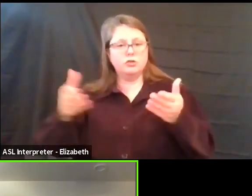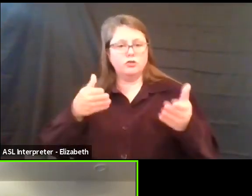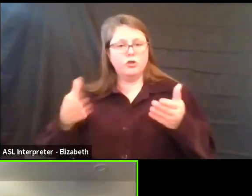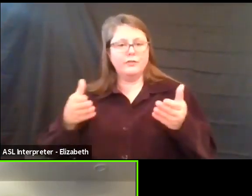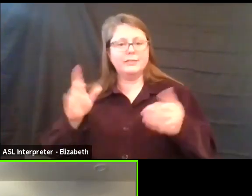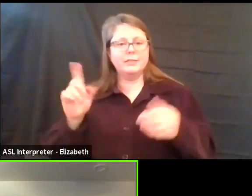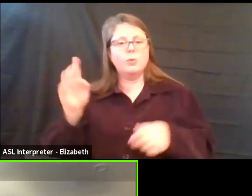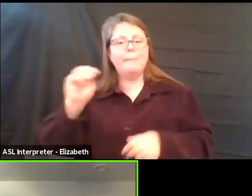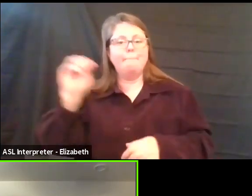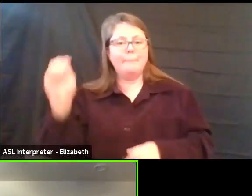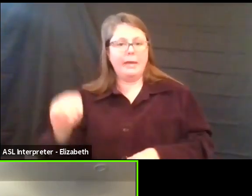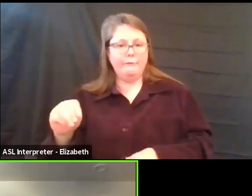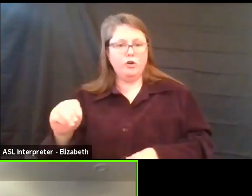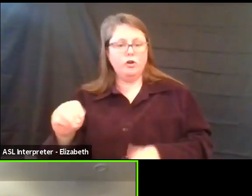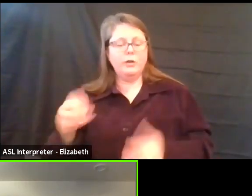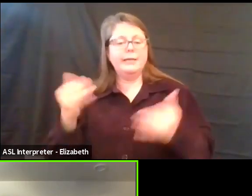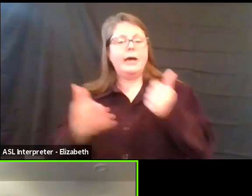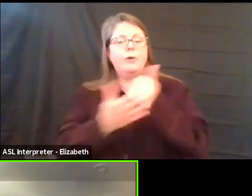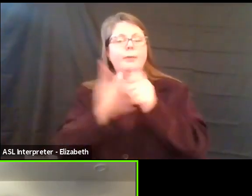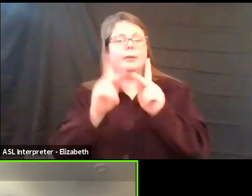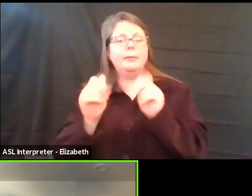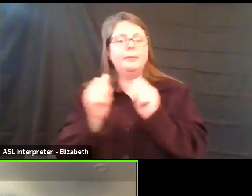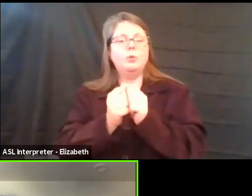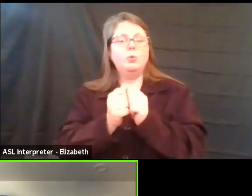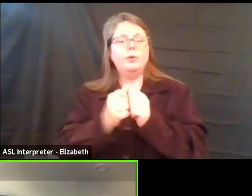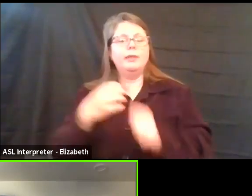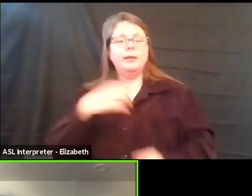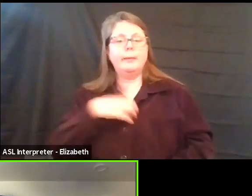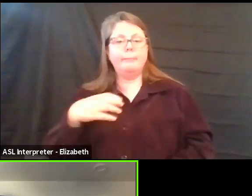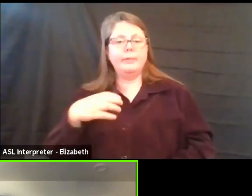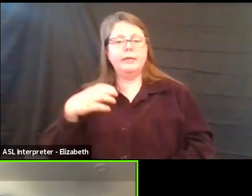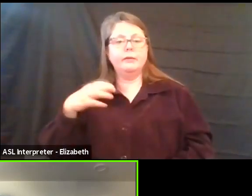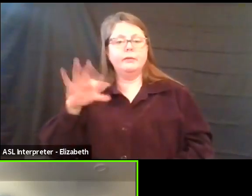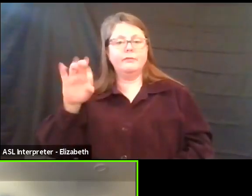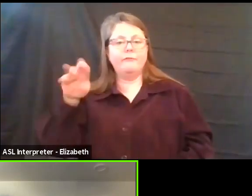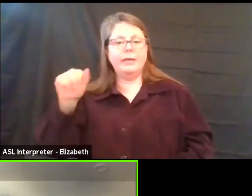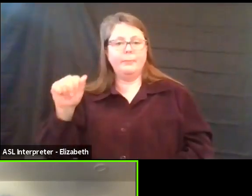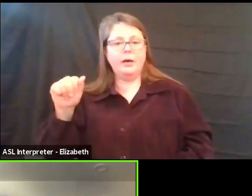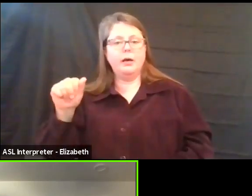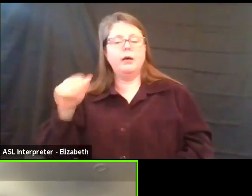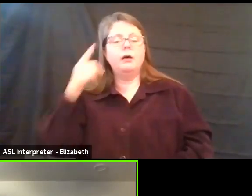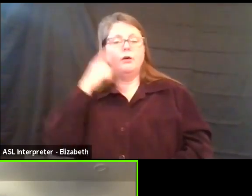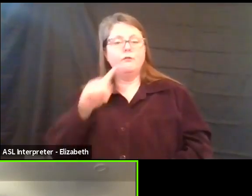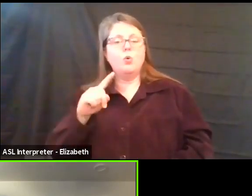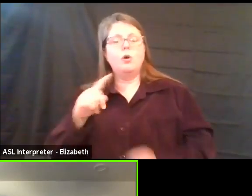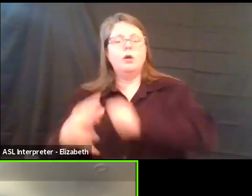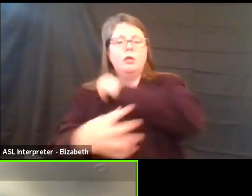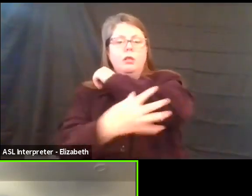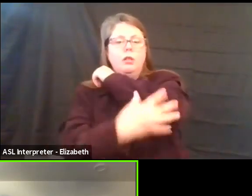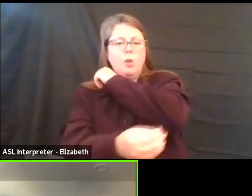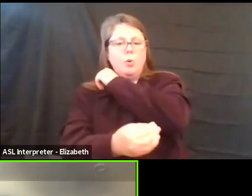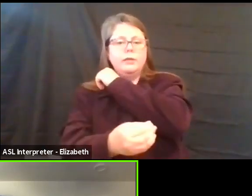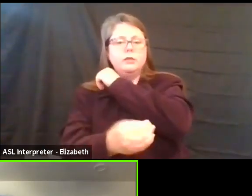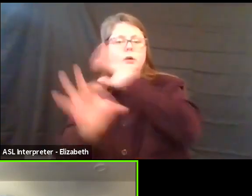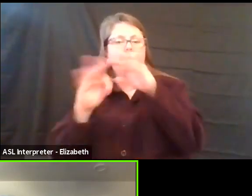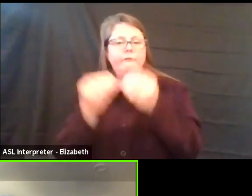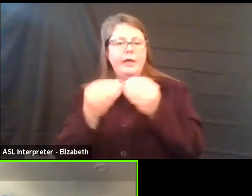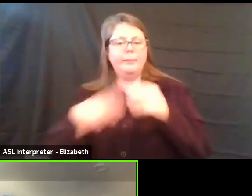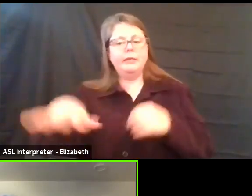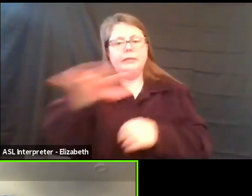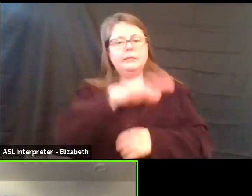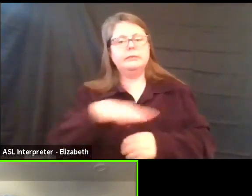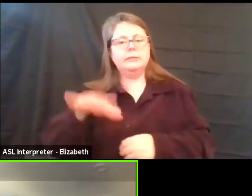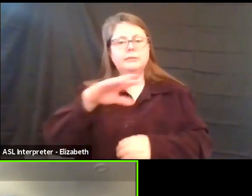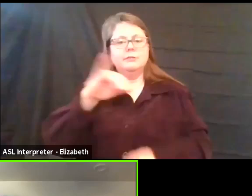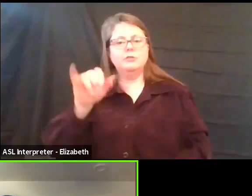FEMA appeals for low-income residents in Jackson County. And I will include those phone numbers in the chat box.